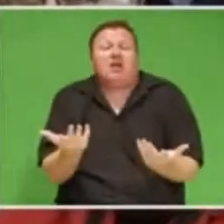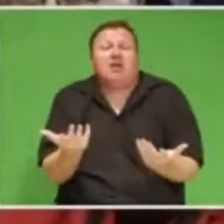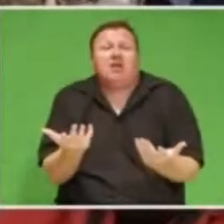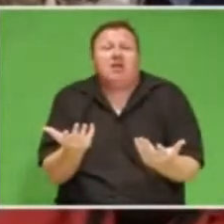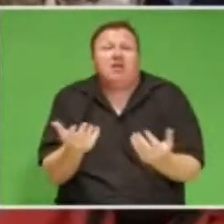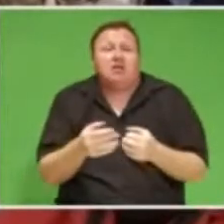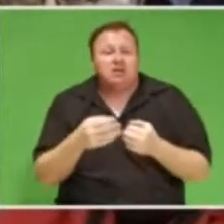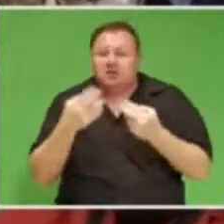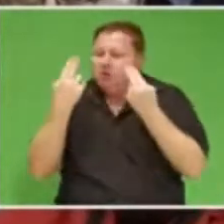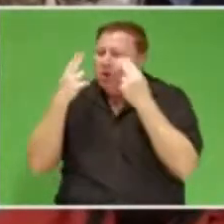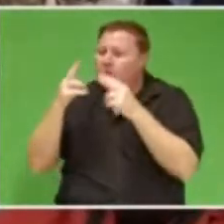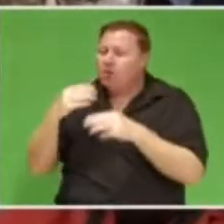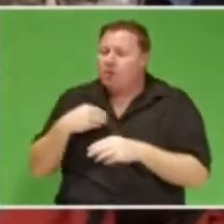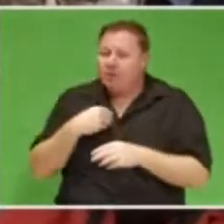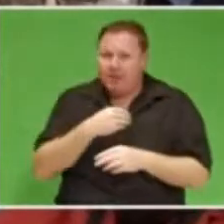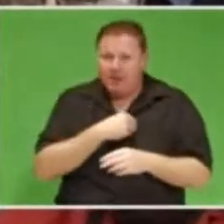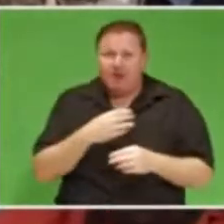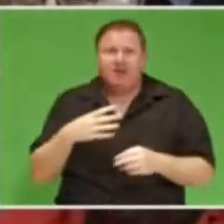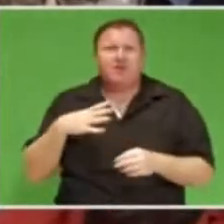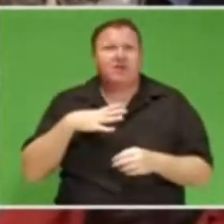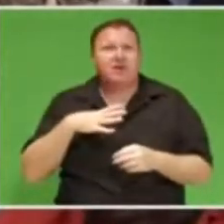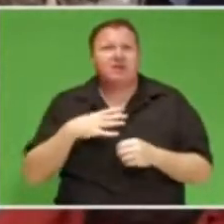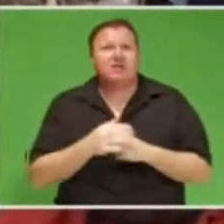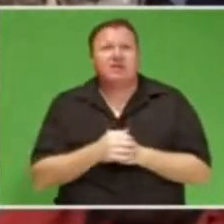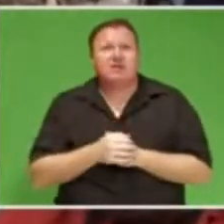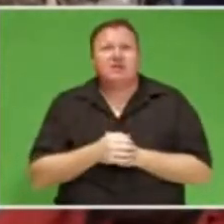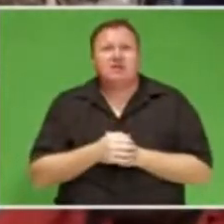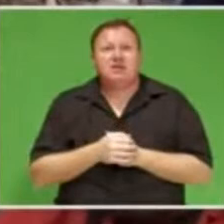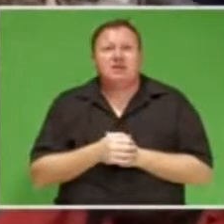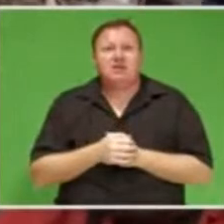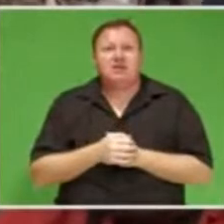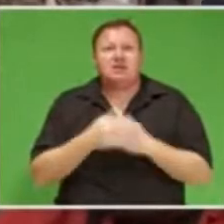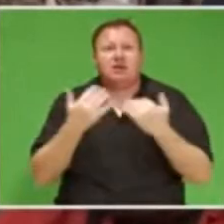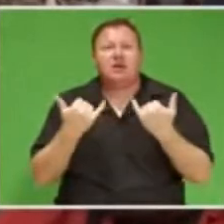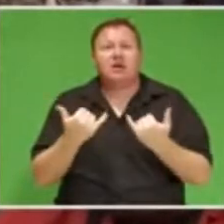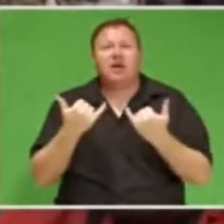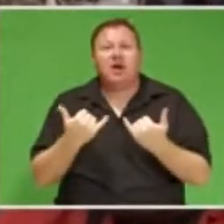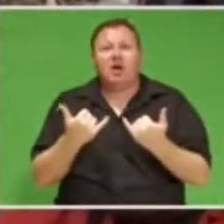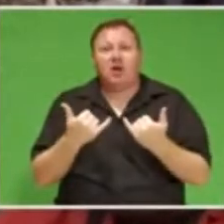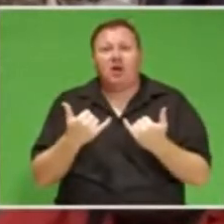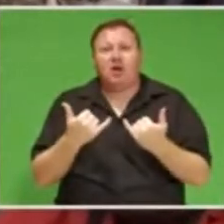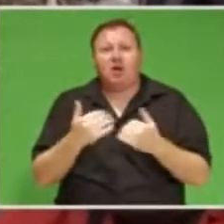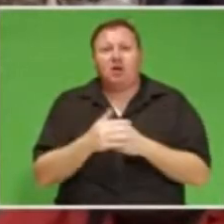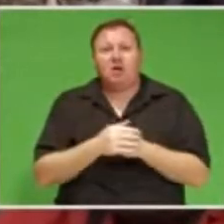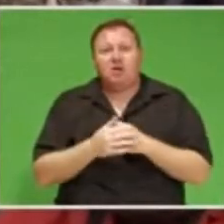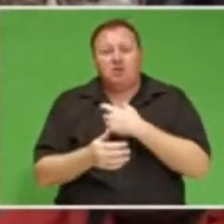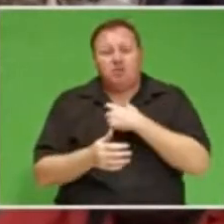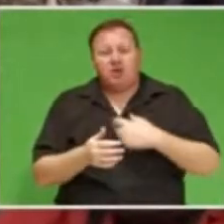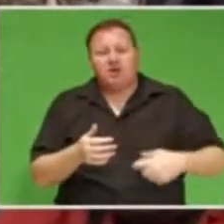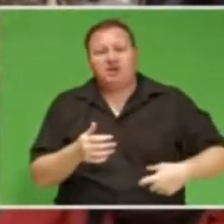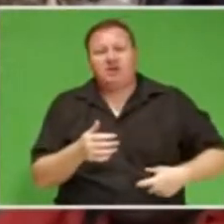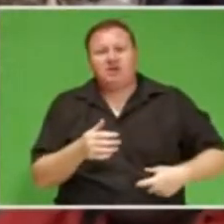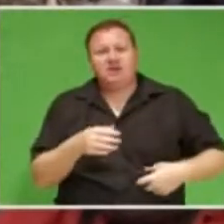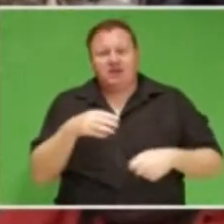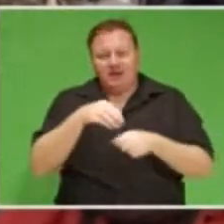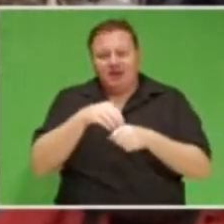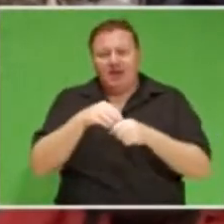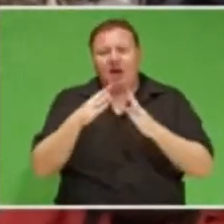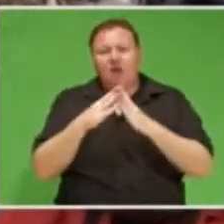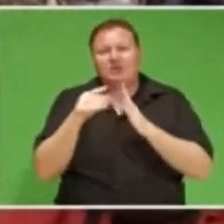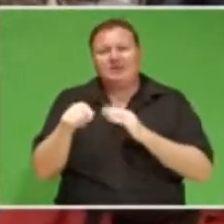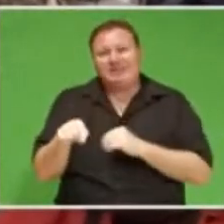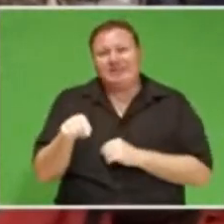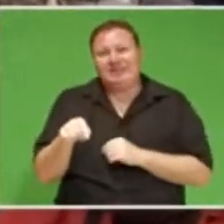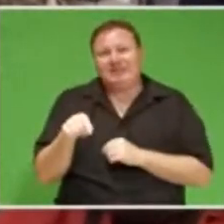Honorable Member. Okay. Now, umongameli endlini yakhe ngexesha lento